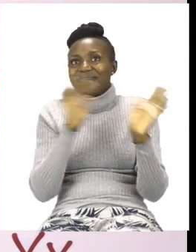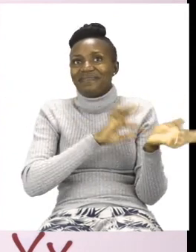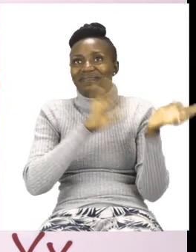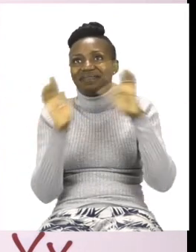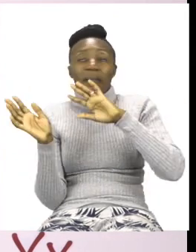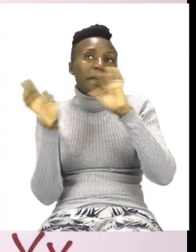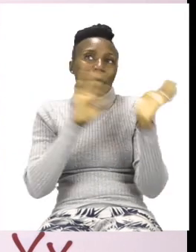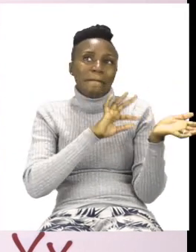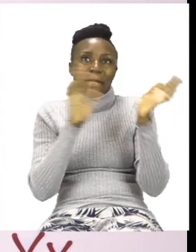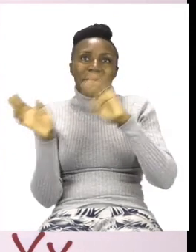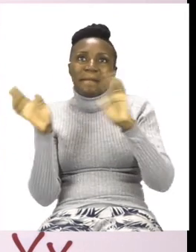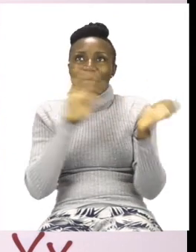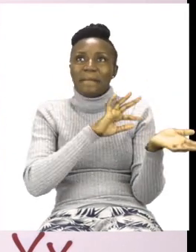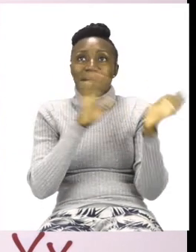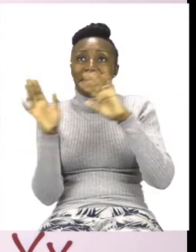Goodbye,